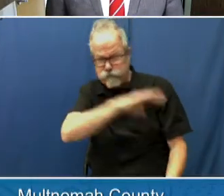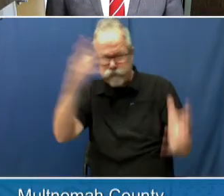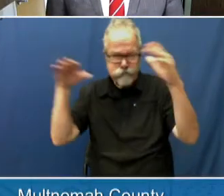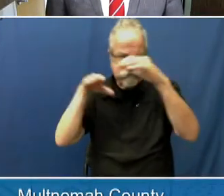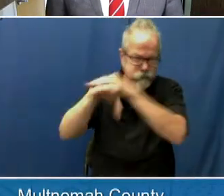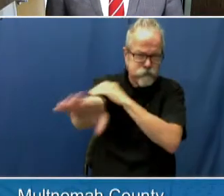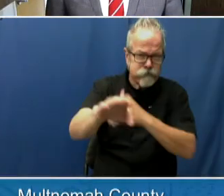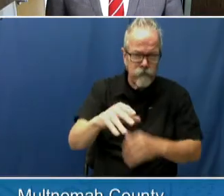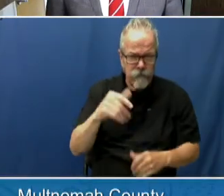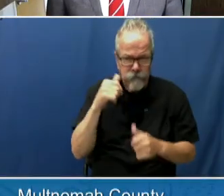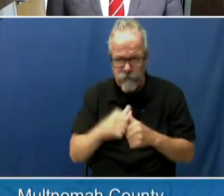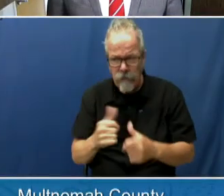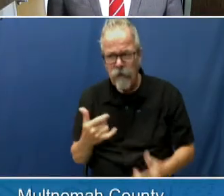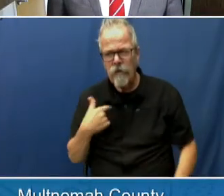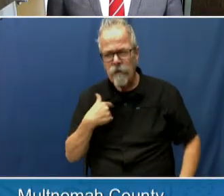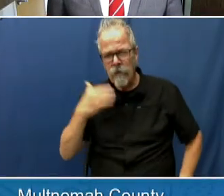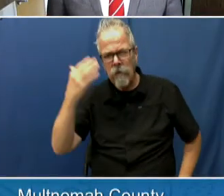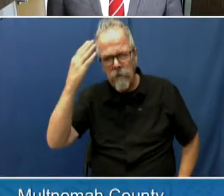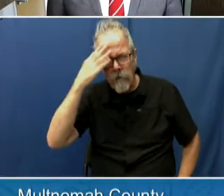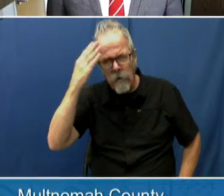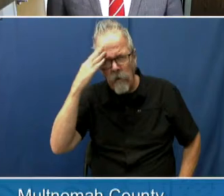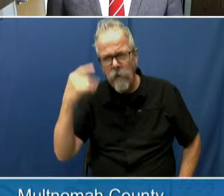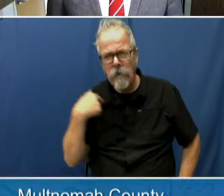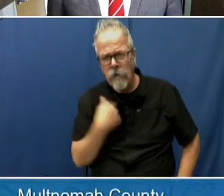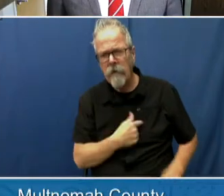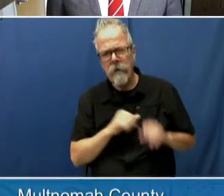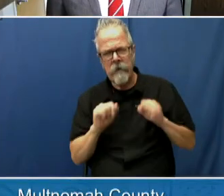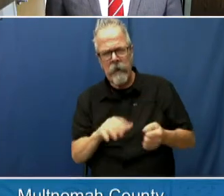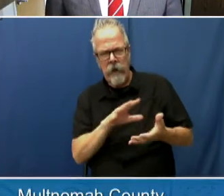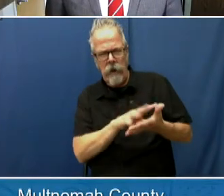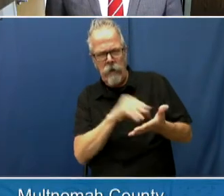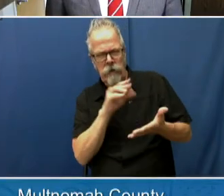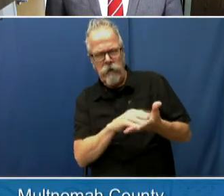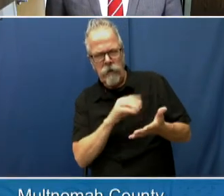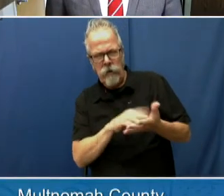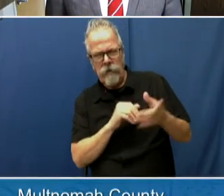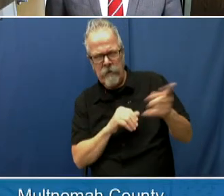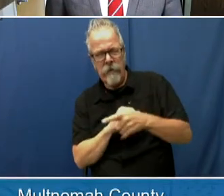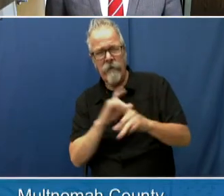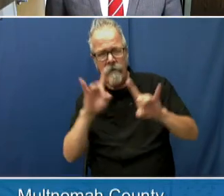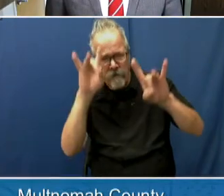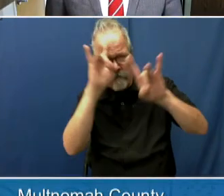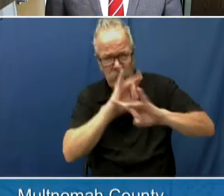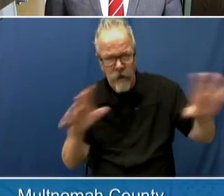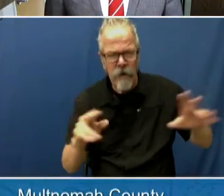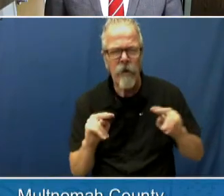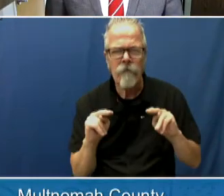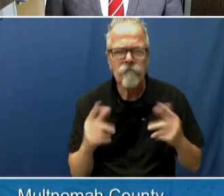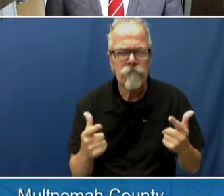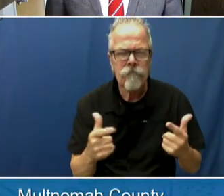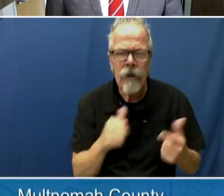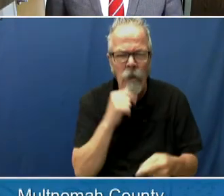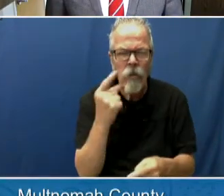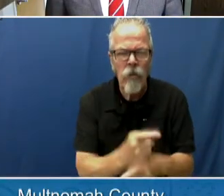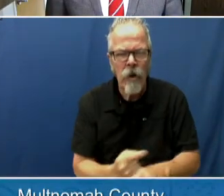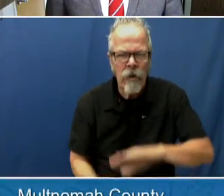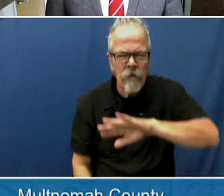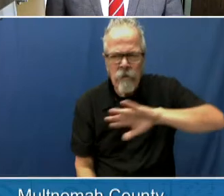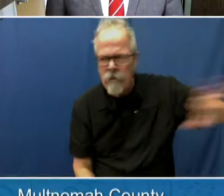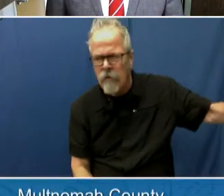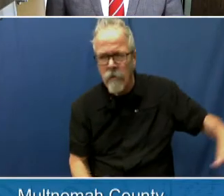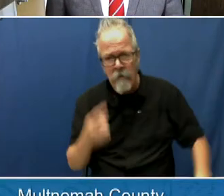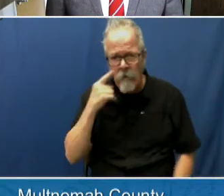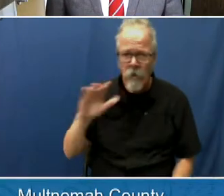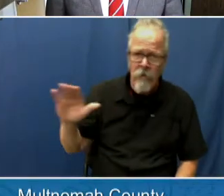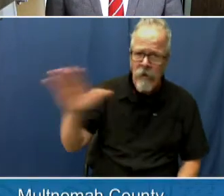have the ability to learn, that when we seek resolution over violence, accountability over vengeance, and most importantly, recognize